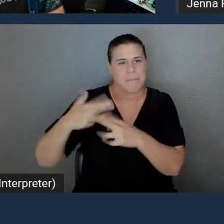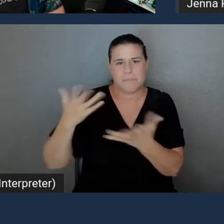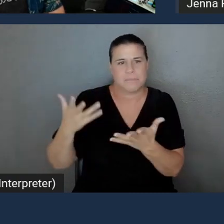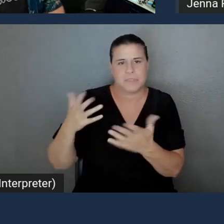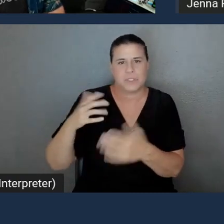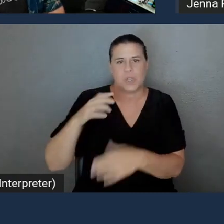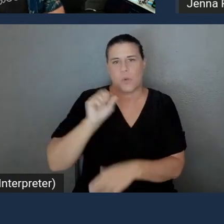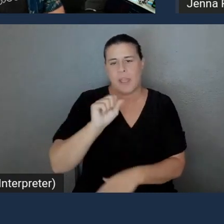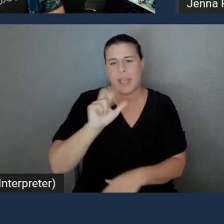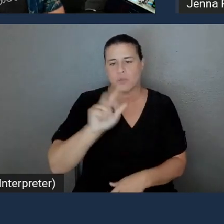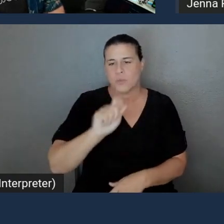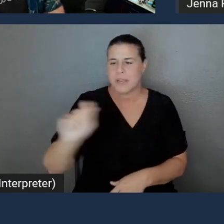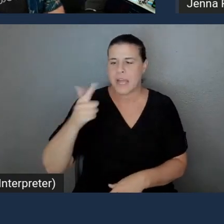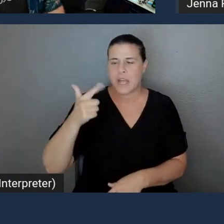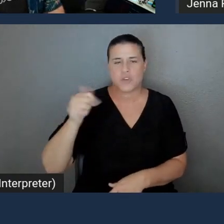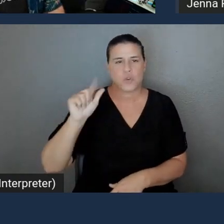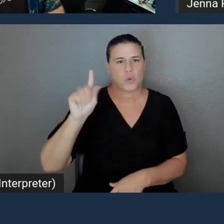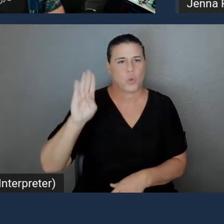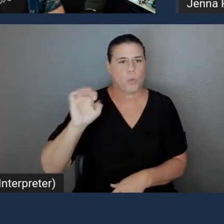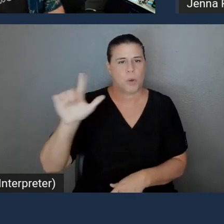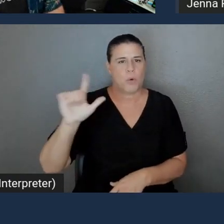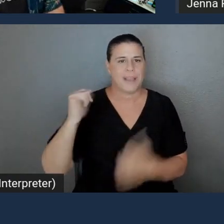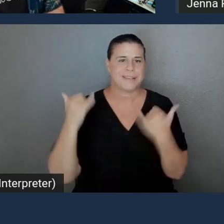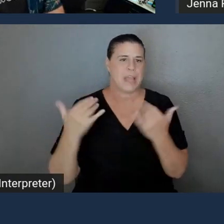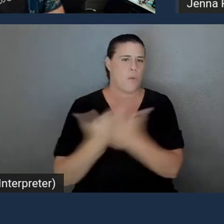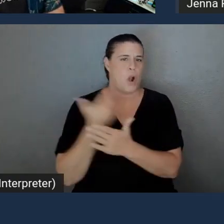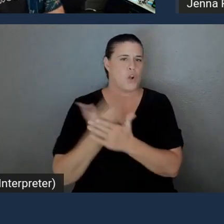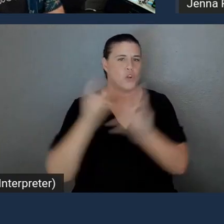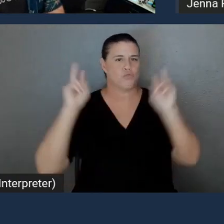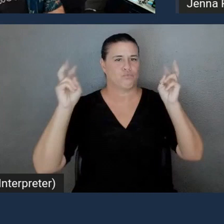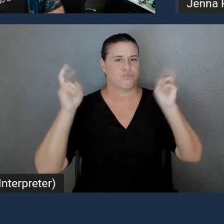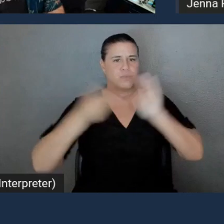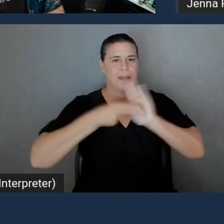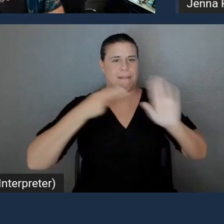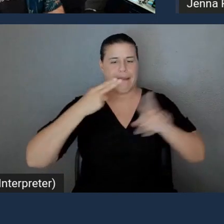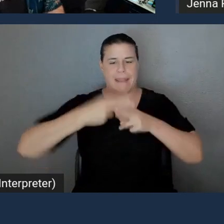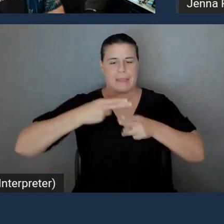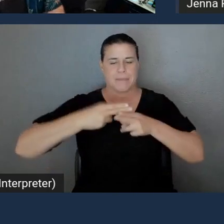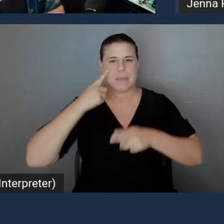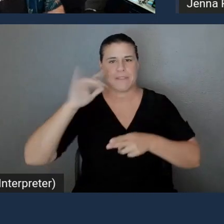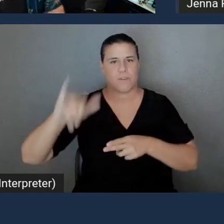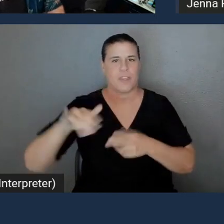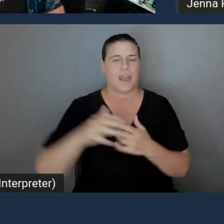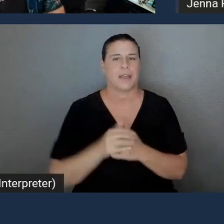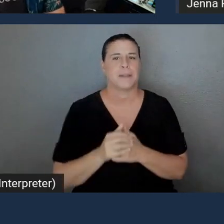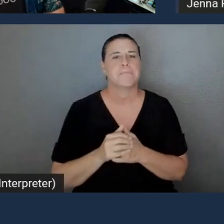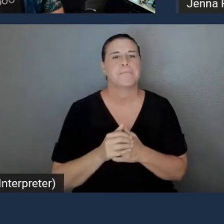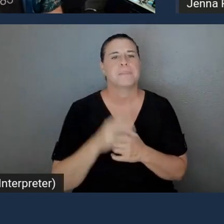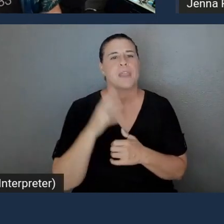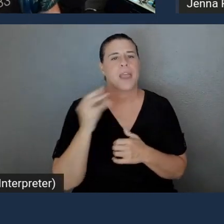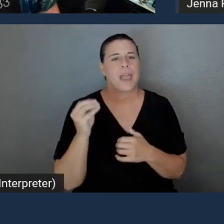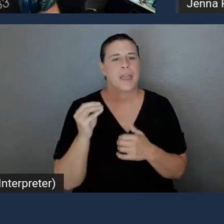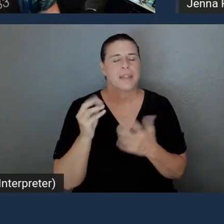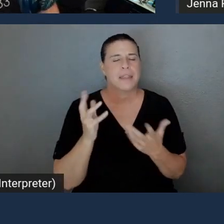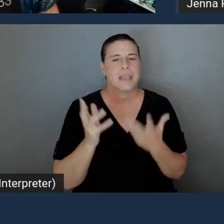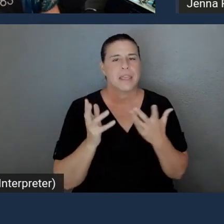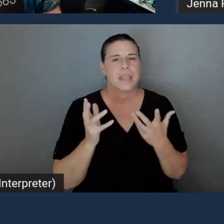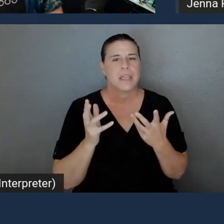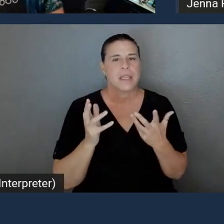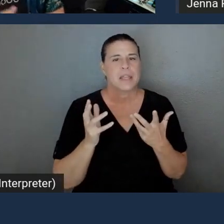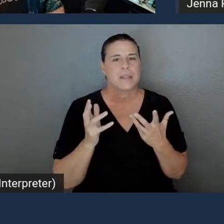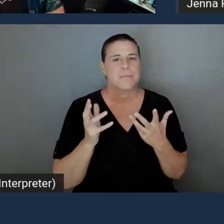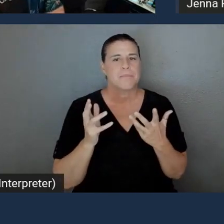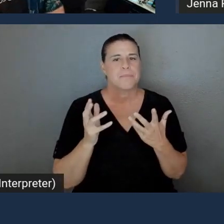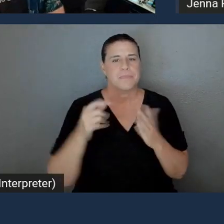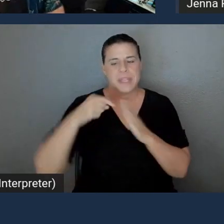So S3-global is now our new, I guess, global namespace in that sense. And the work, or the extent of